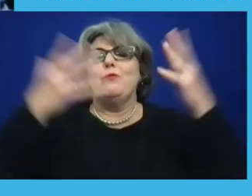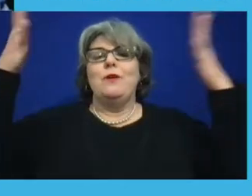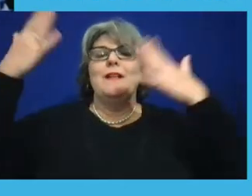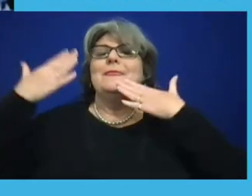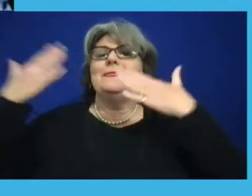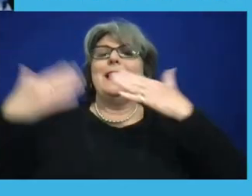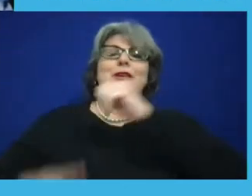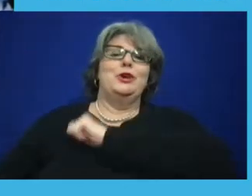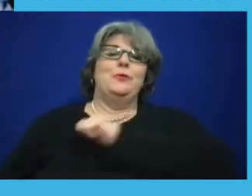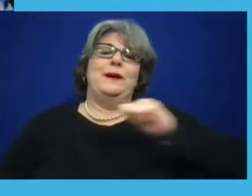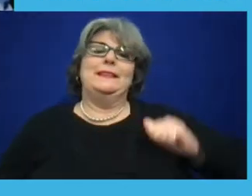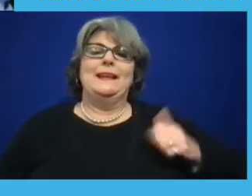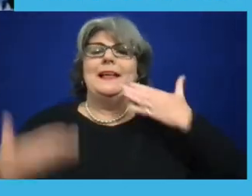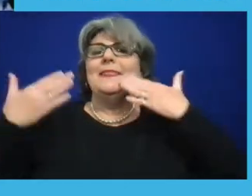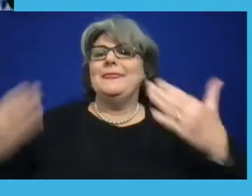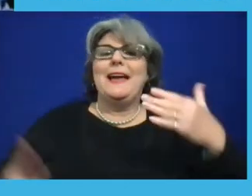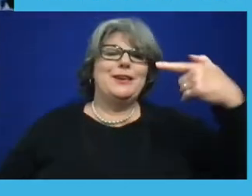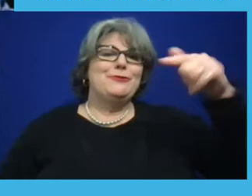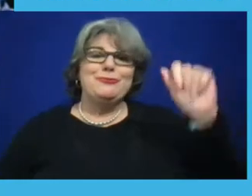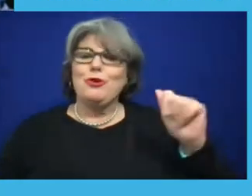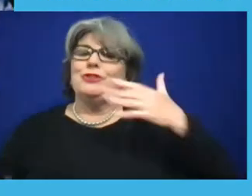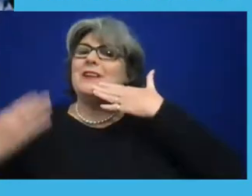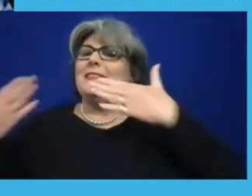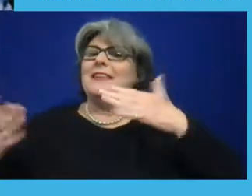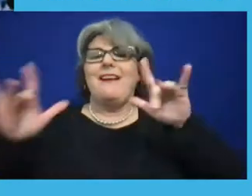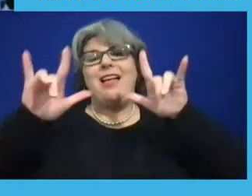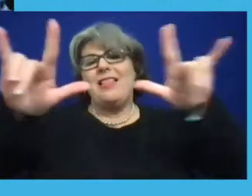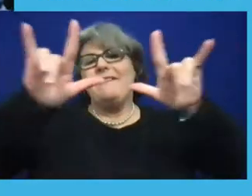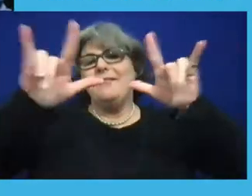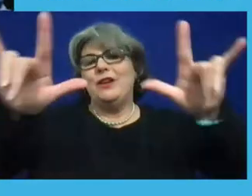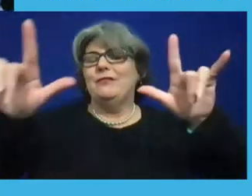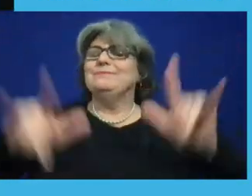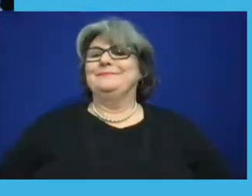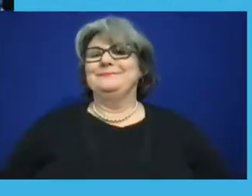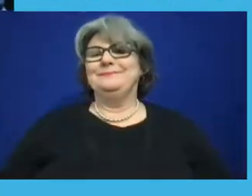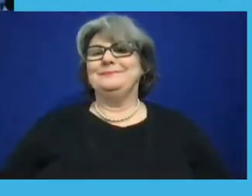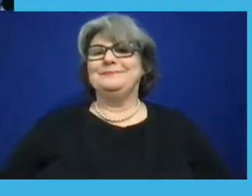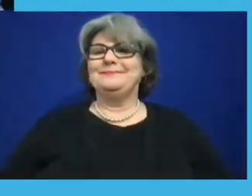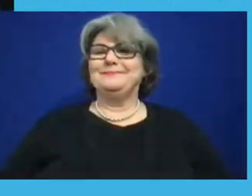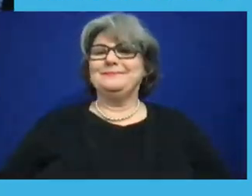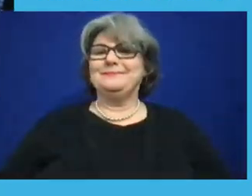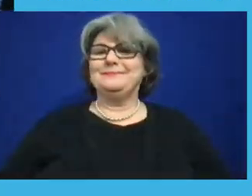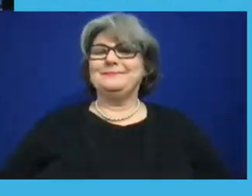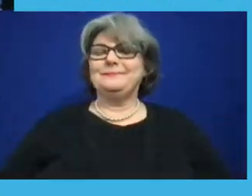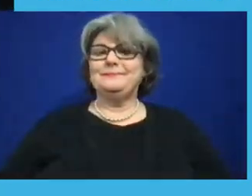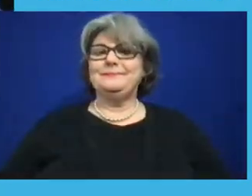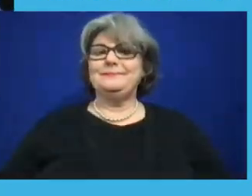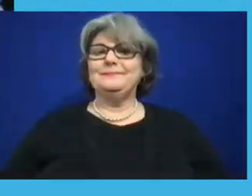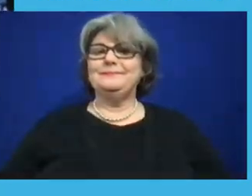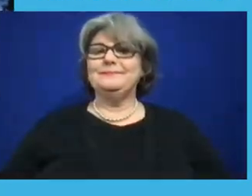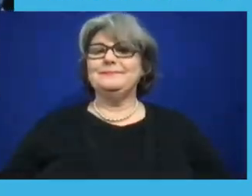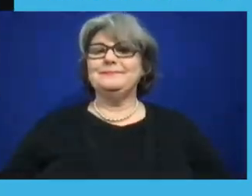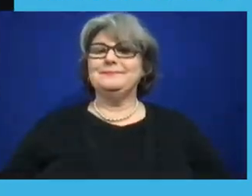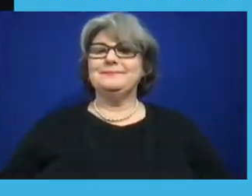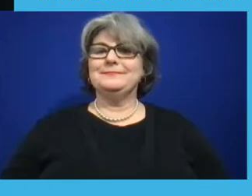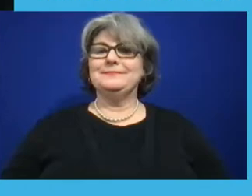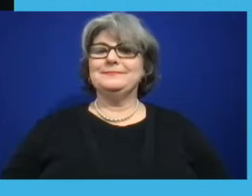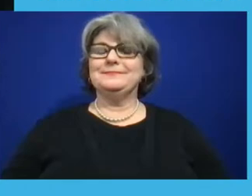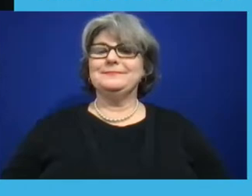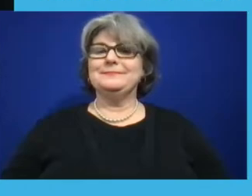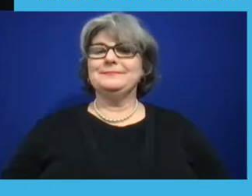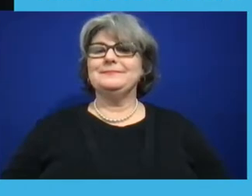responsibility. Let's go do it. Thank you, Atlanta. Thank you, Georgia. I love you.